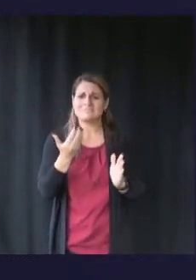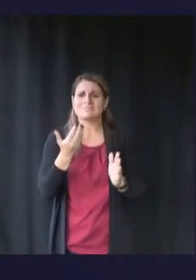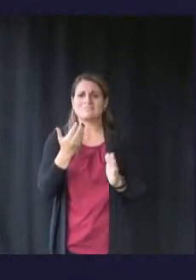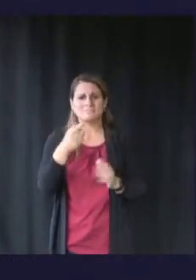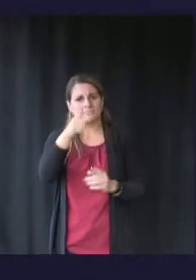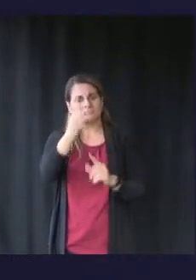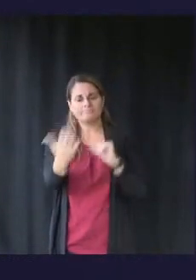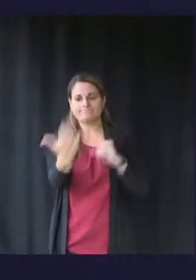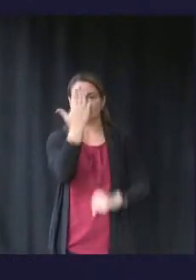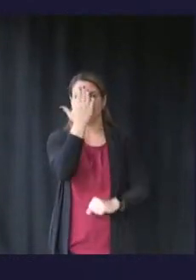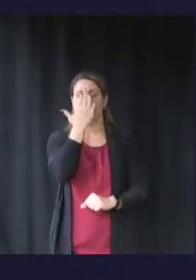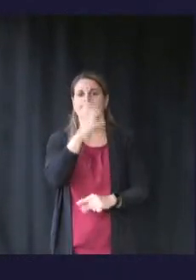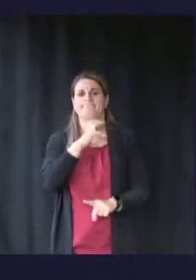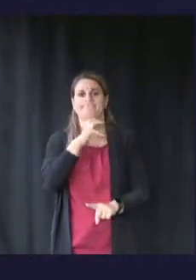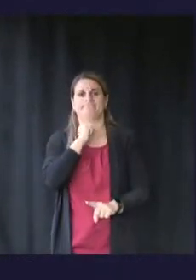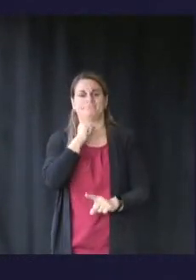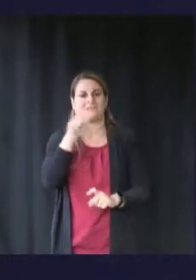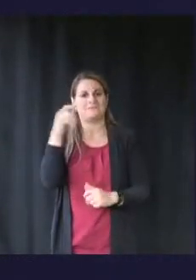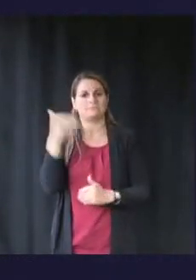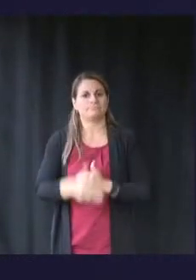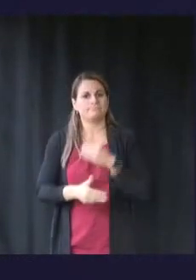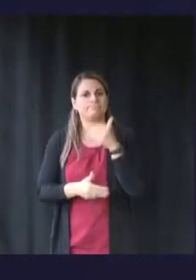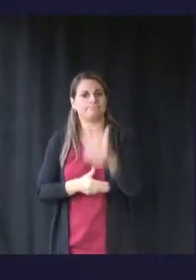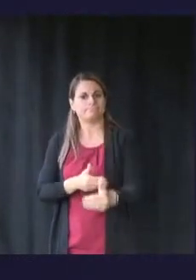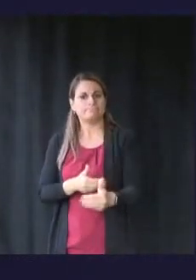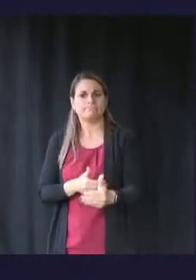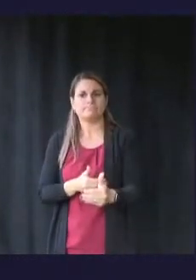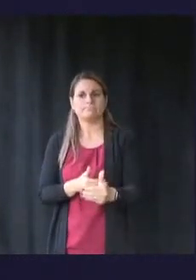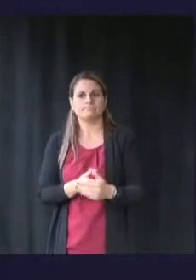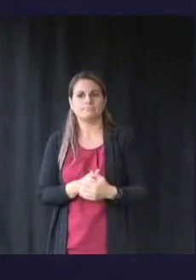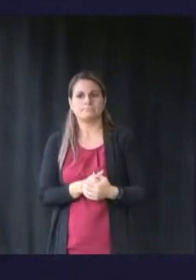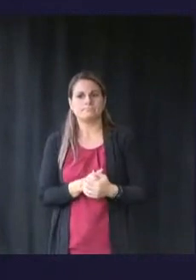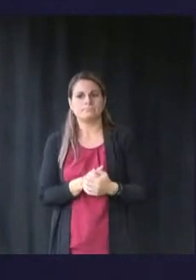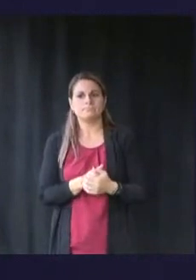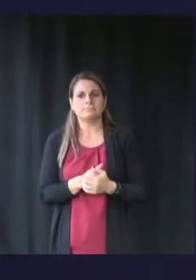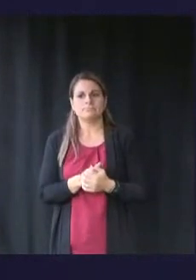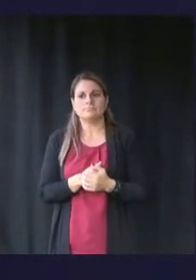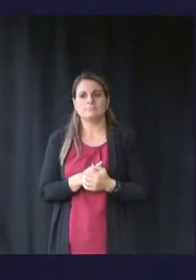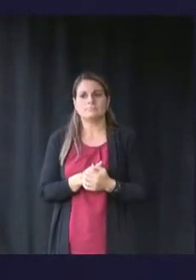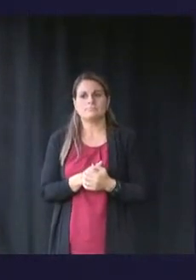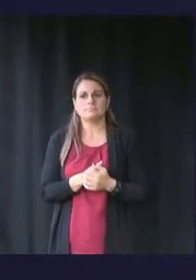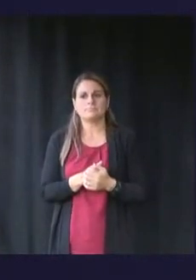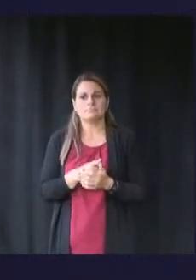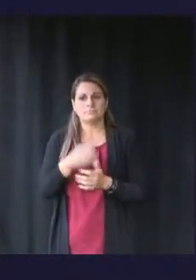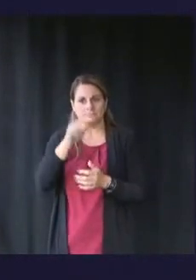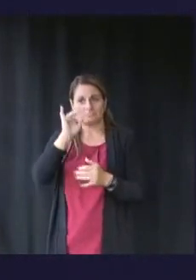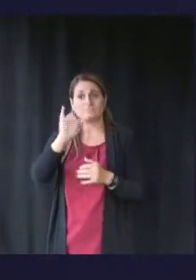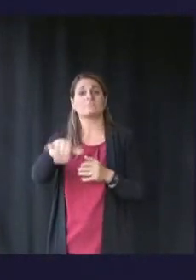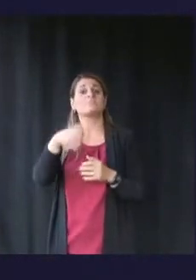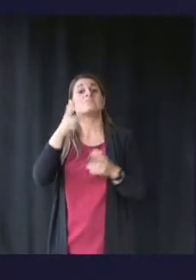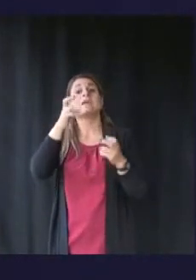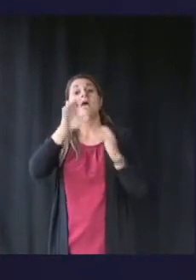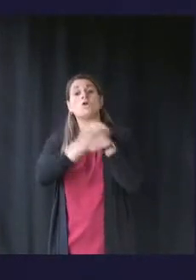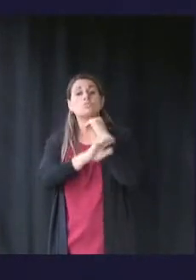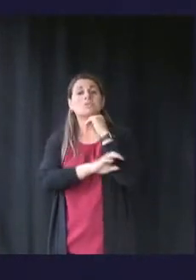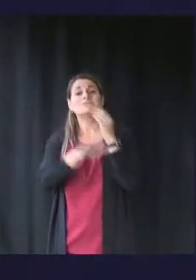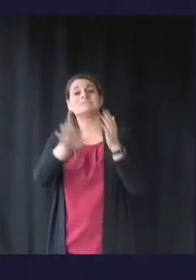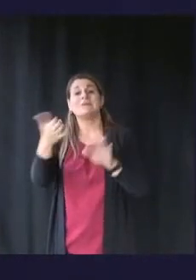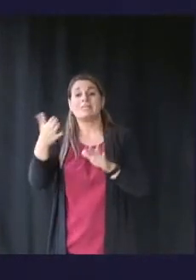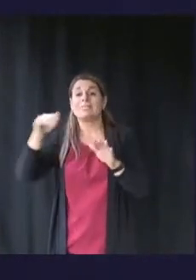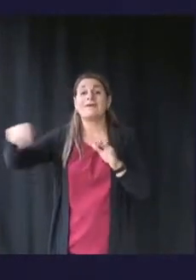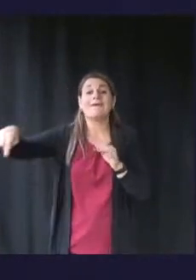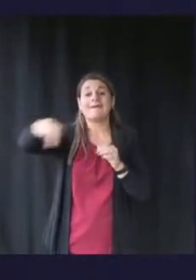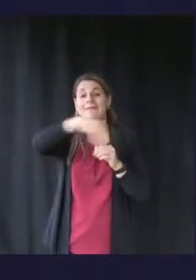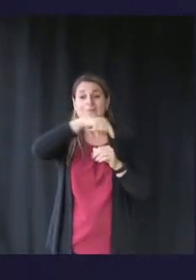Whether it's Dachau, or Buchenwald, Auschwitz, or other camps, millions